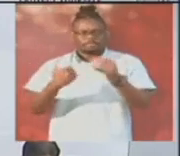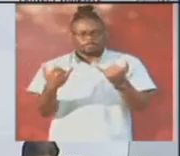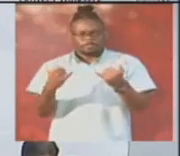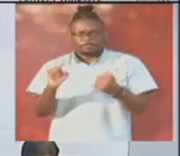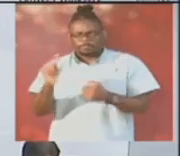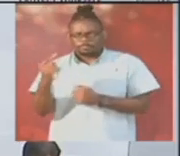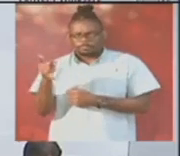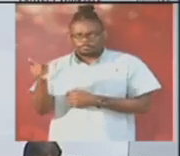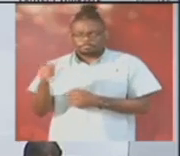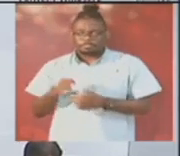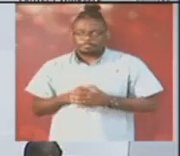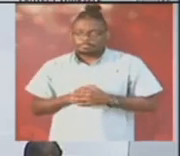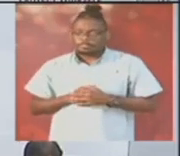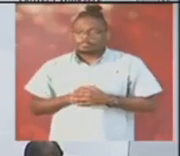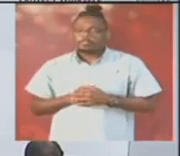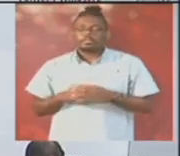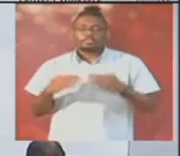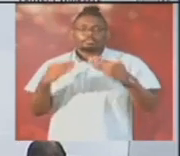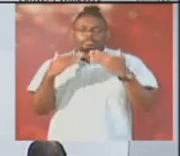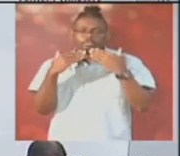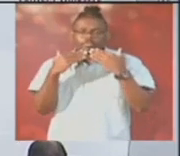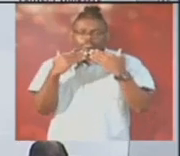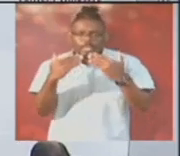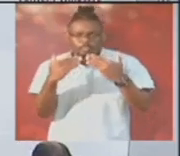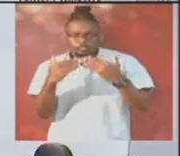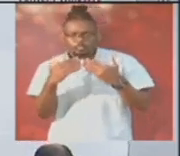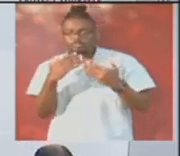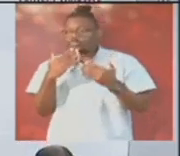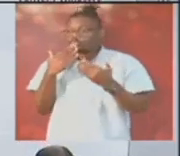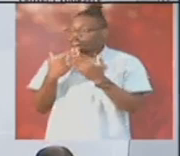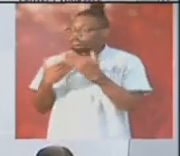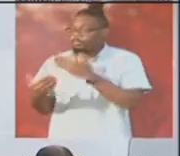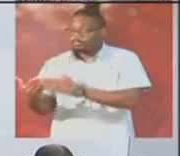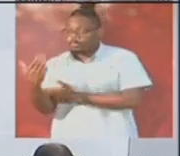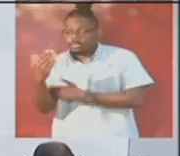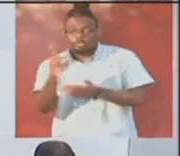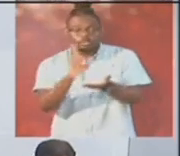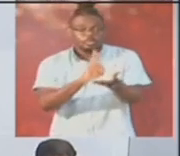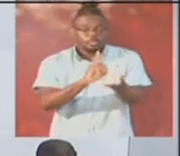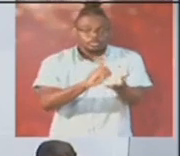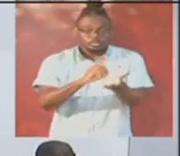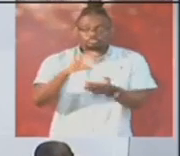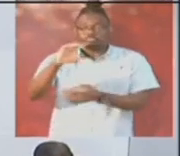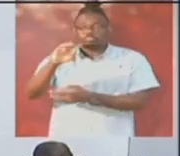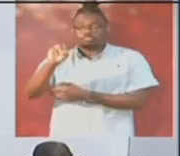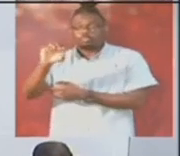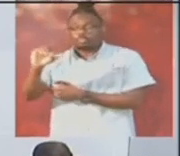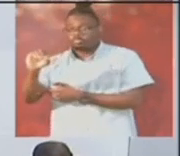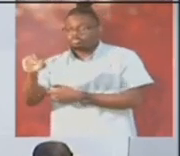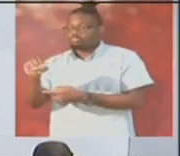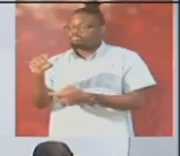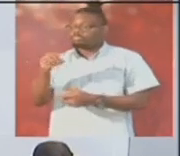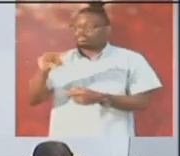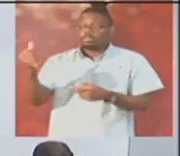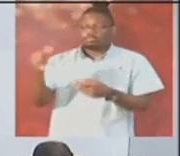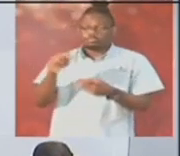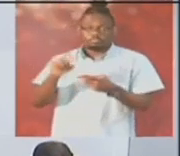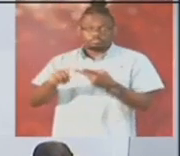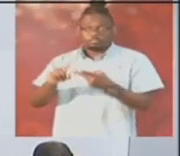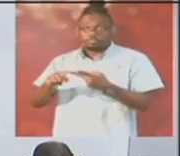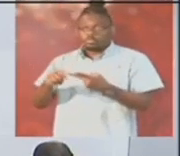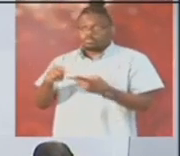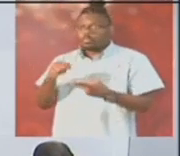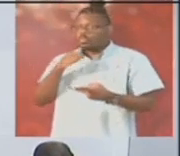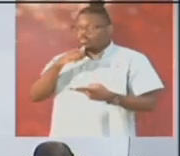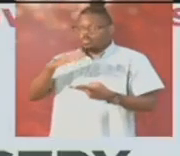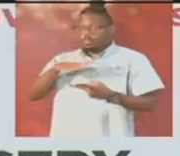Thank you. Thank you very much, Al. Good morning to Dr. Roshan Parasram, Chief Medical Officer, my colleague,